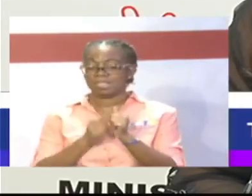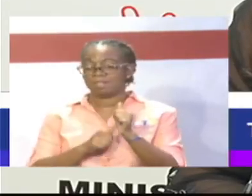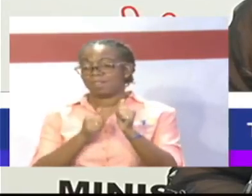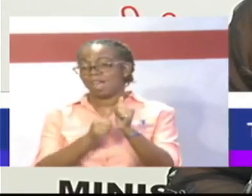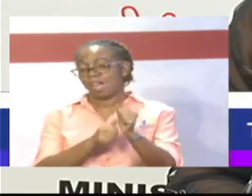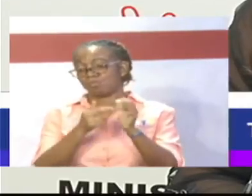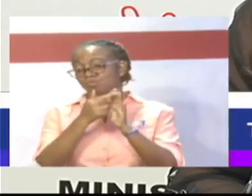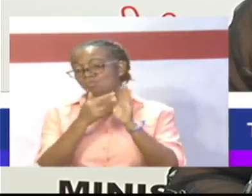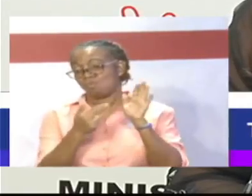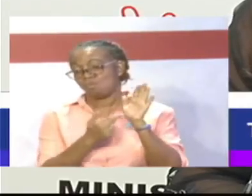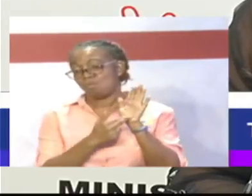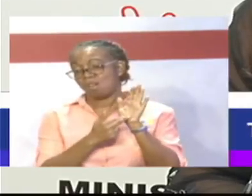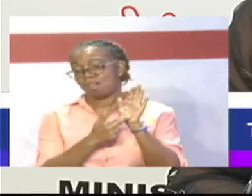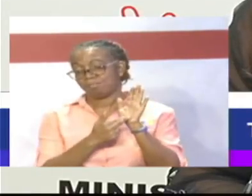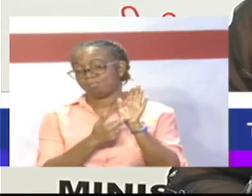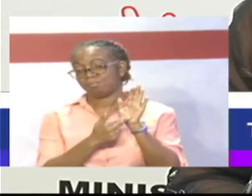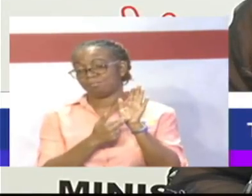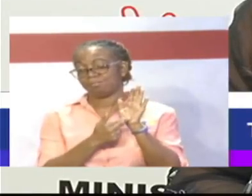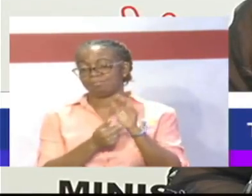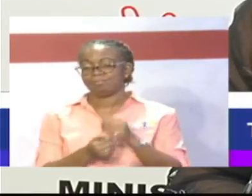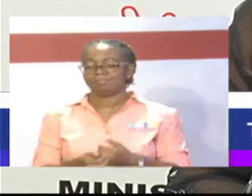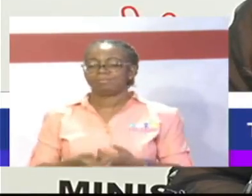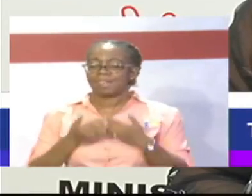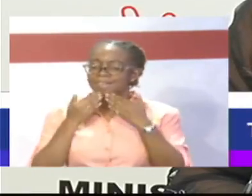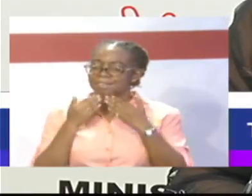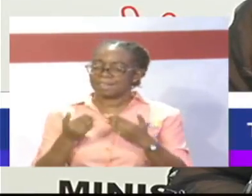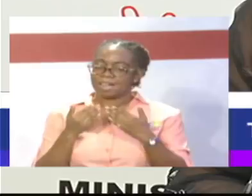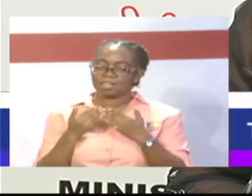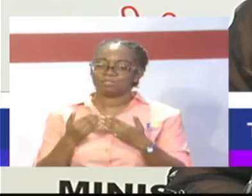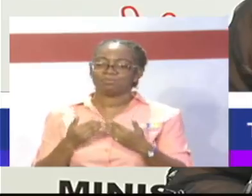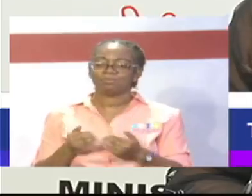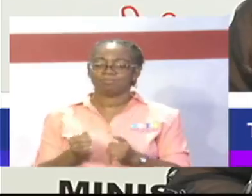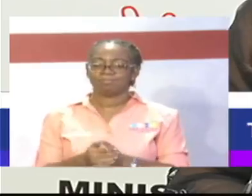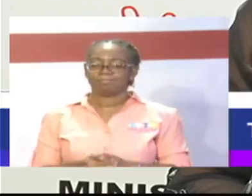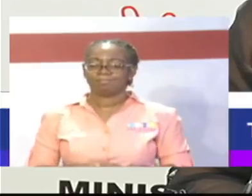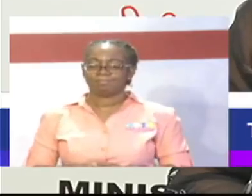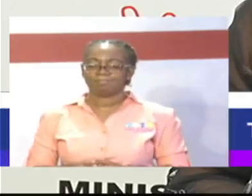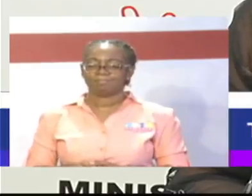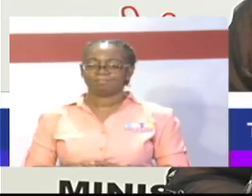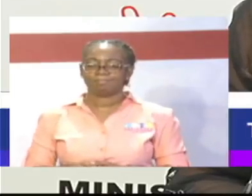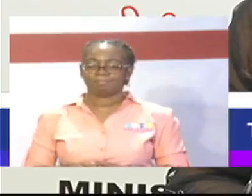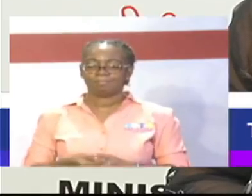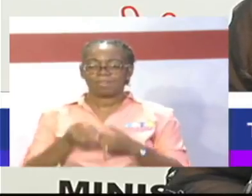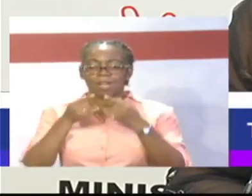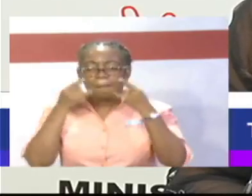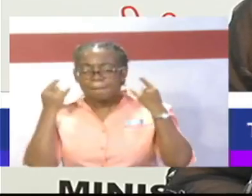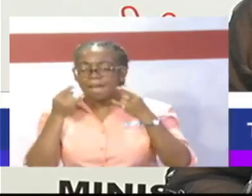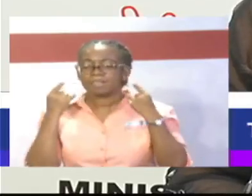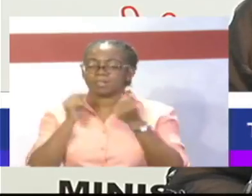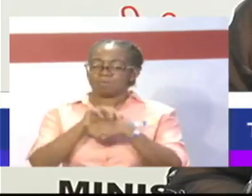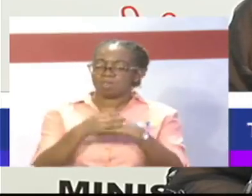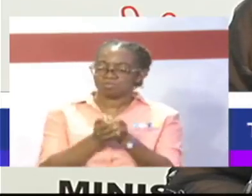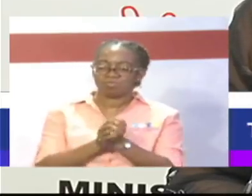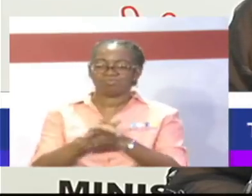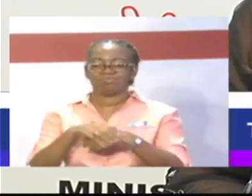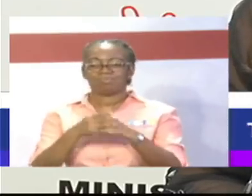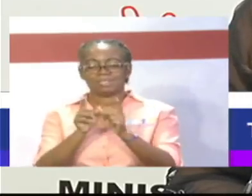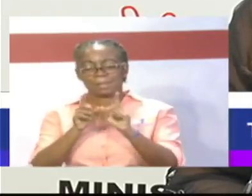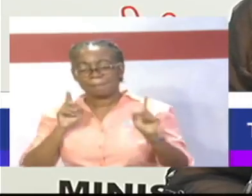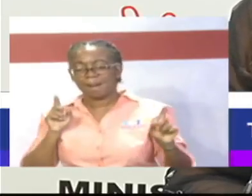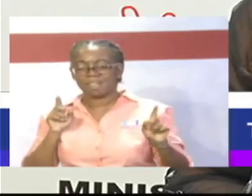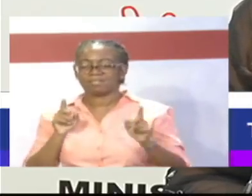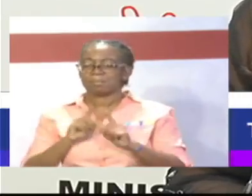3 W's. Thank you very much for observing the public health regulations. But on behalf of our medical team,